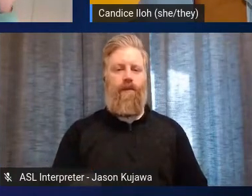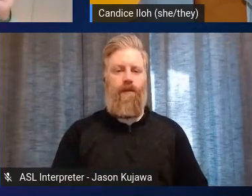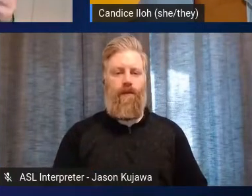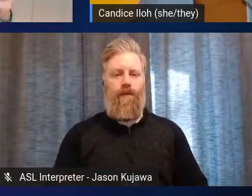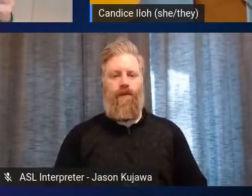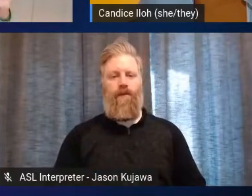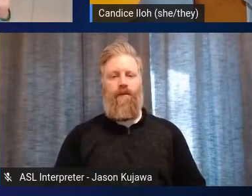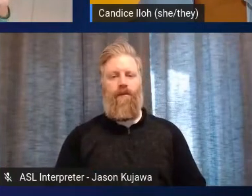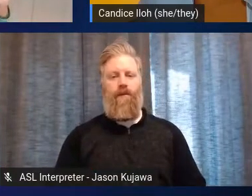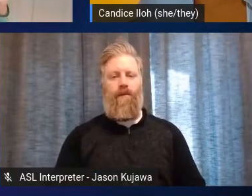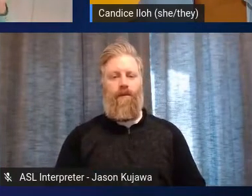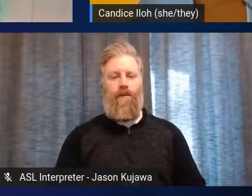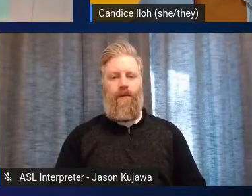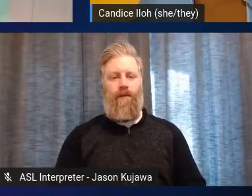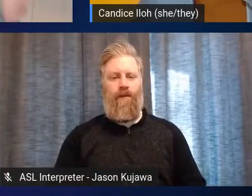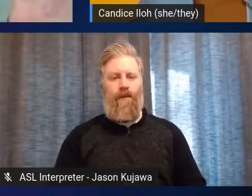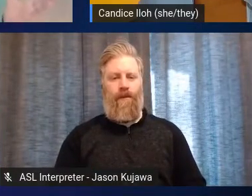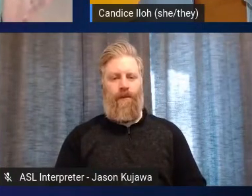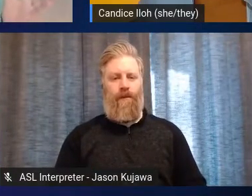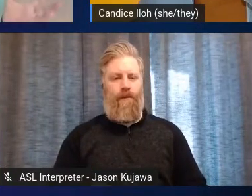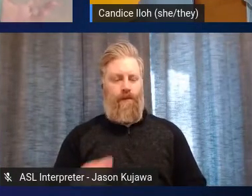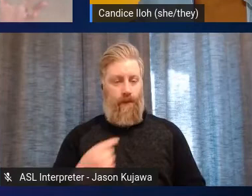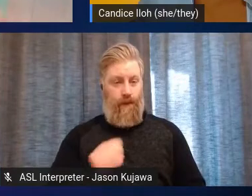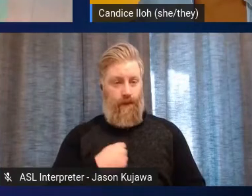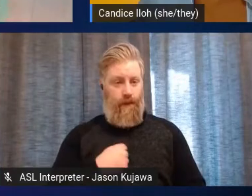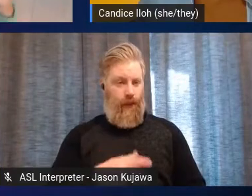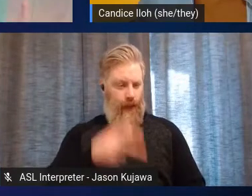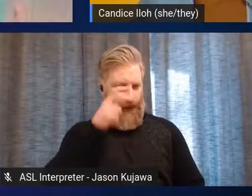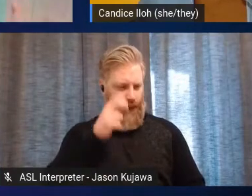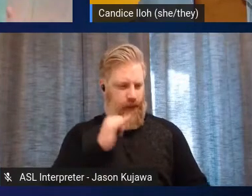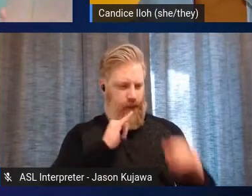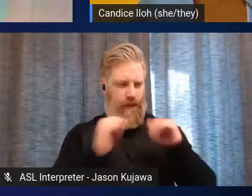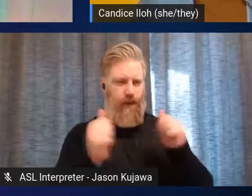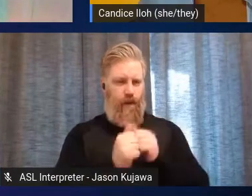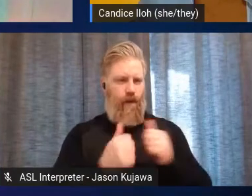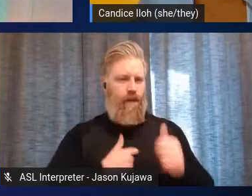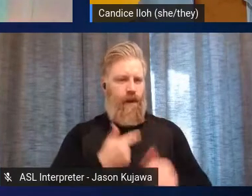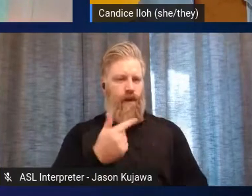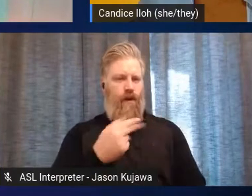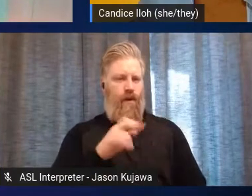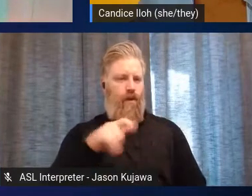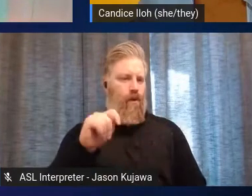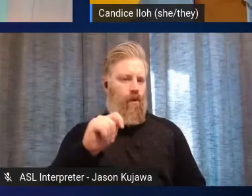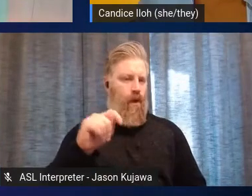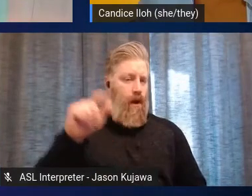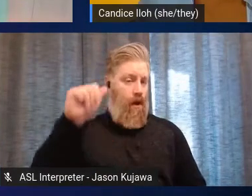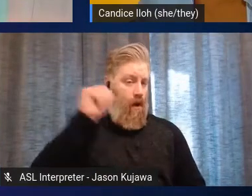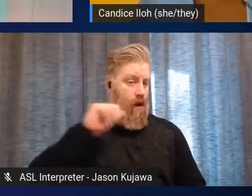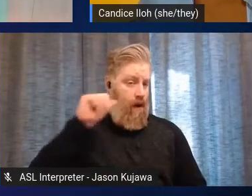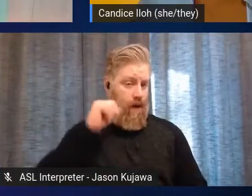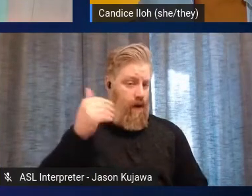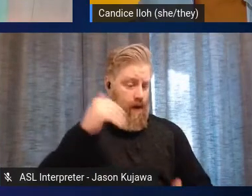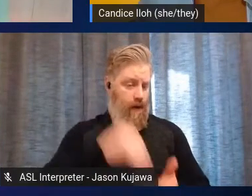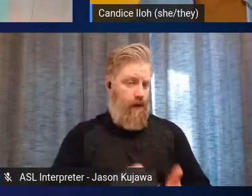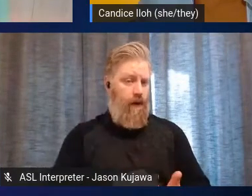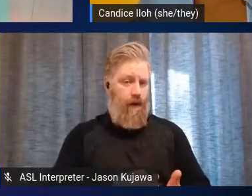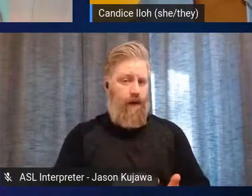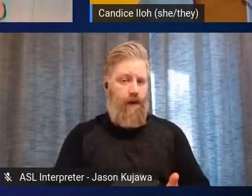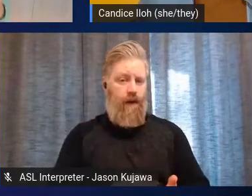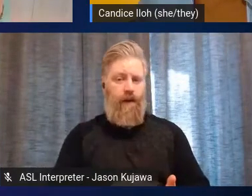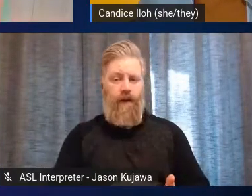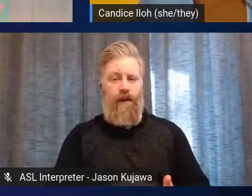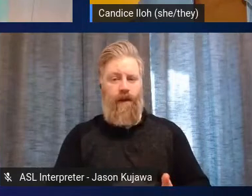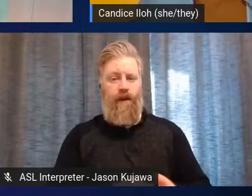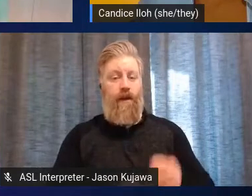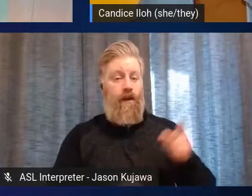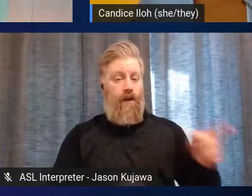There was a moment where I was listening to an interview with my great aunt again, and she mentioned how